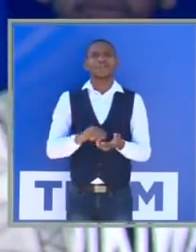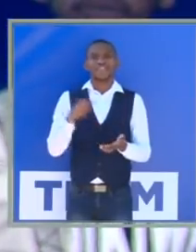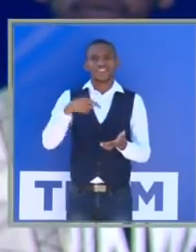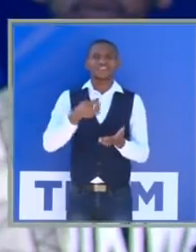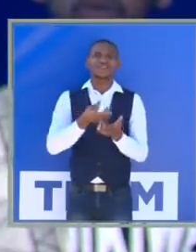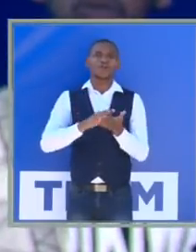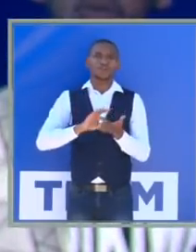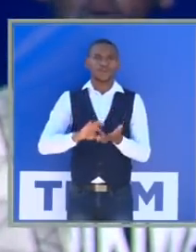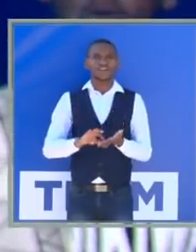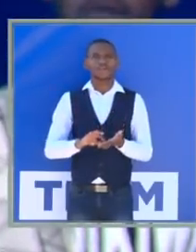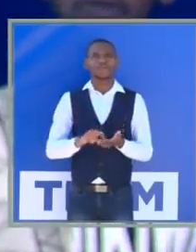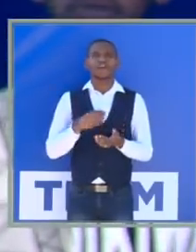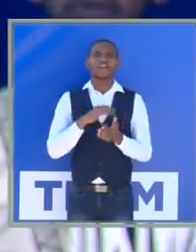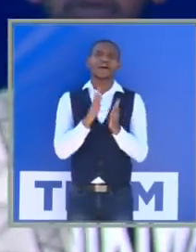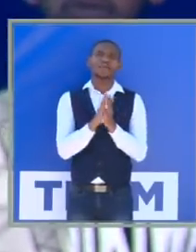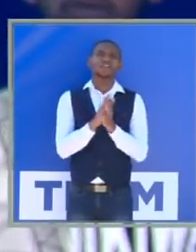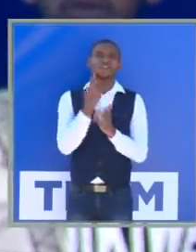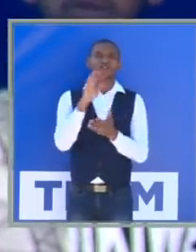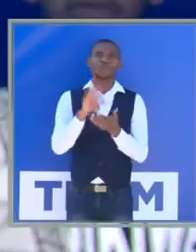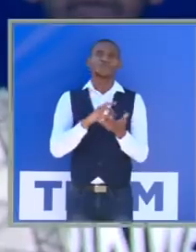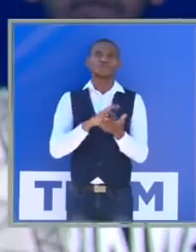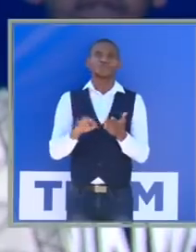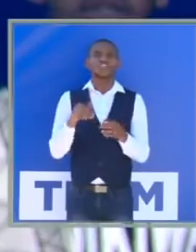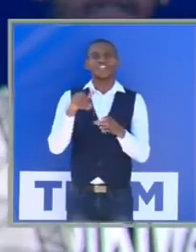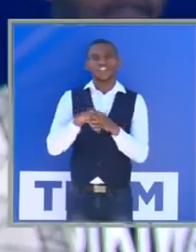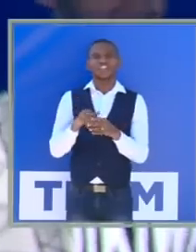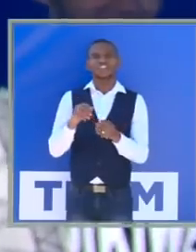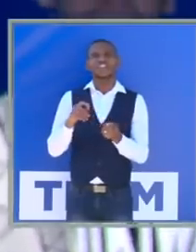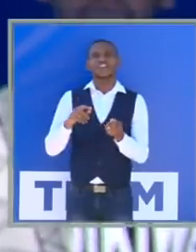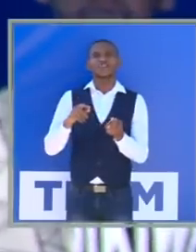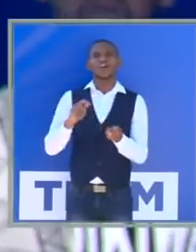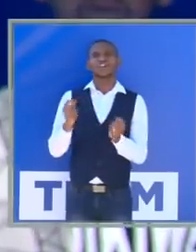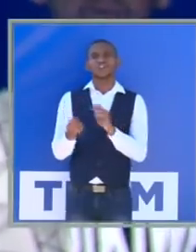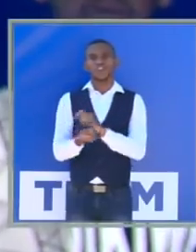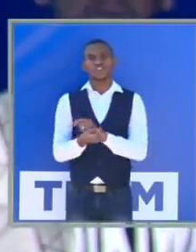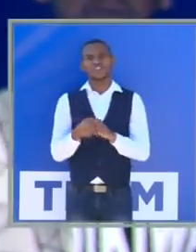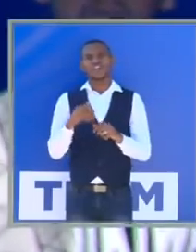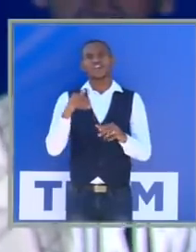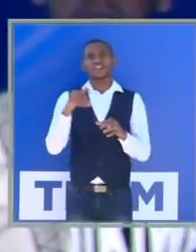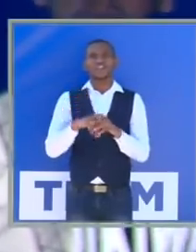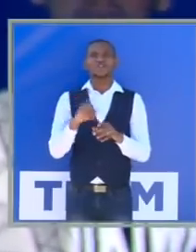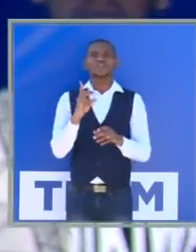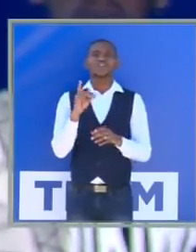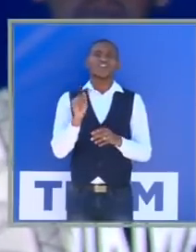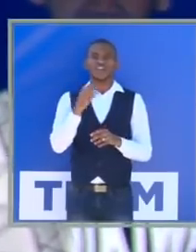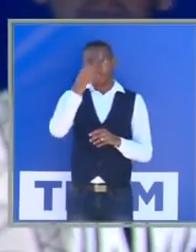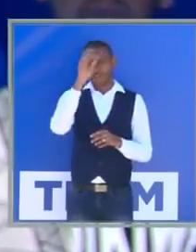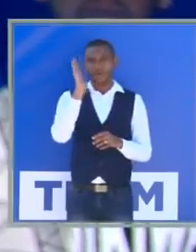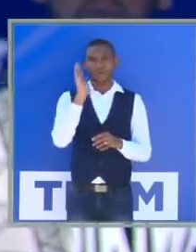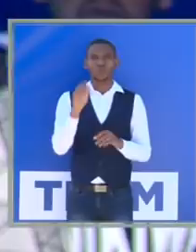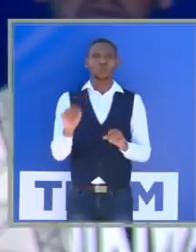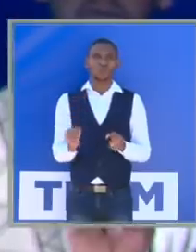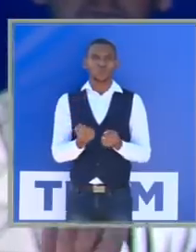contract. And I'm asking for your vote in exchange. But I'm telling you, this is what the DA government is going to